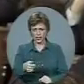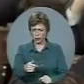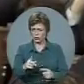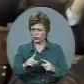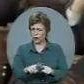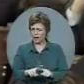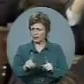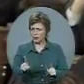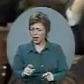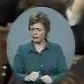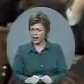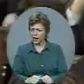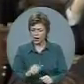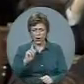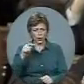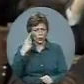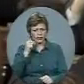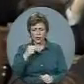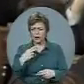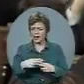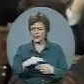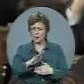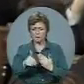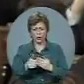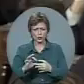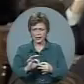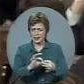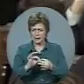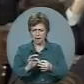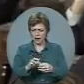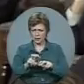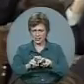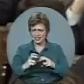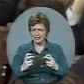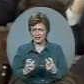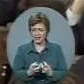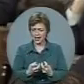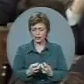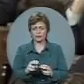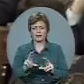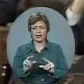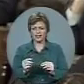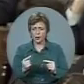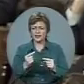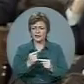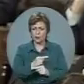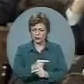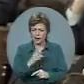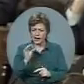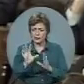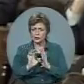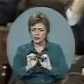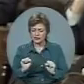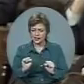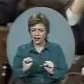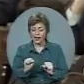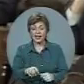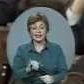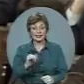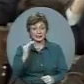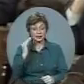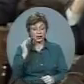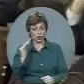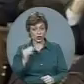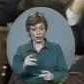members. On the contrary, Mr. Speaker, I could look at if the leader of the Liberal Party wants to know why we should